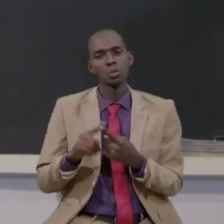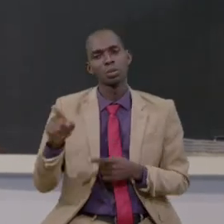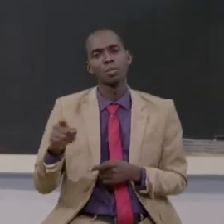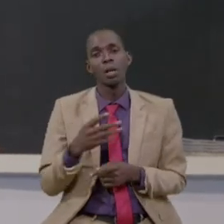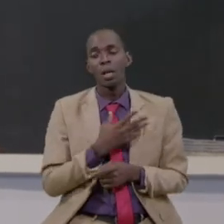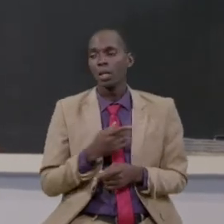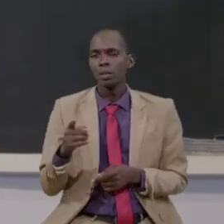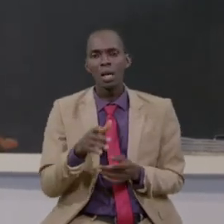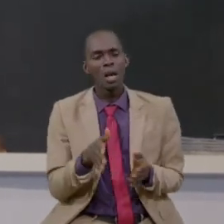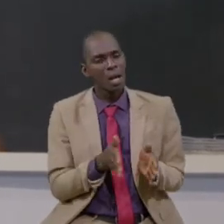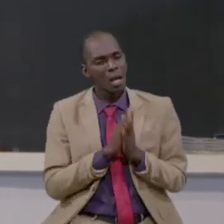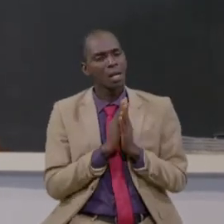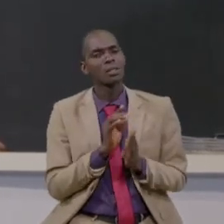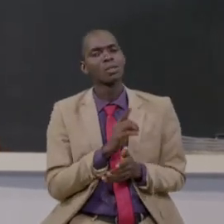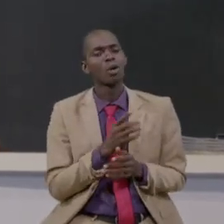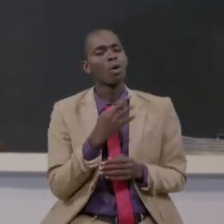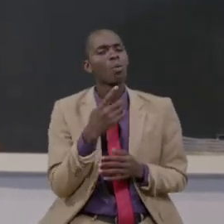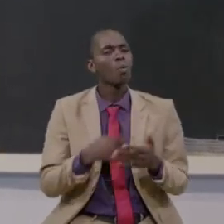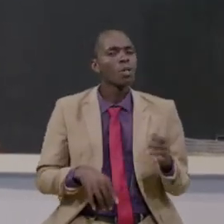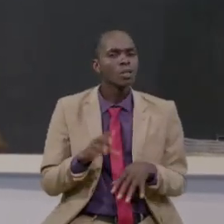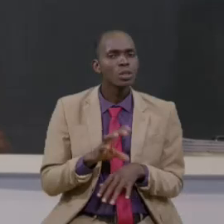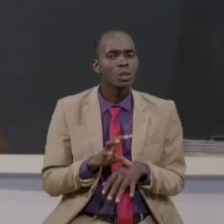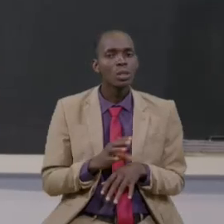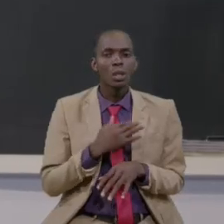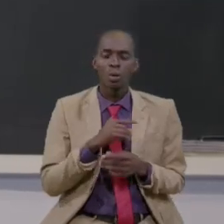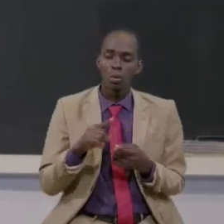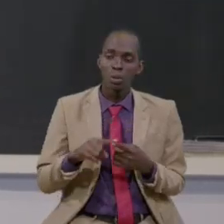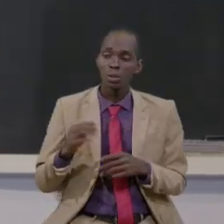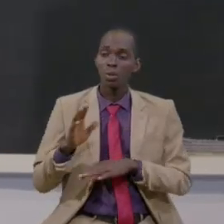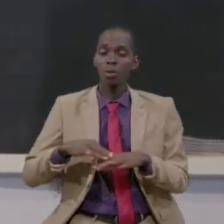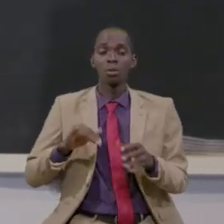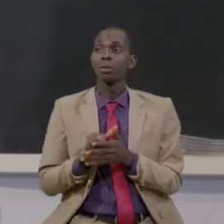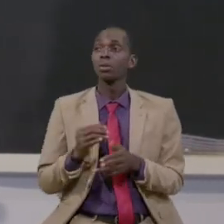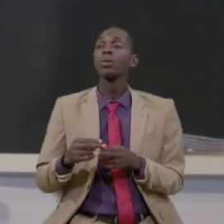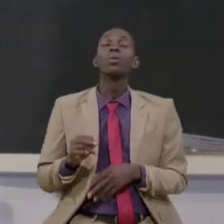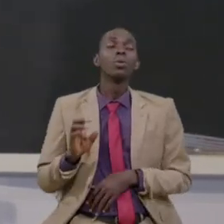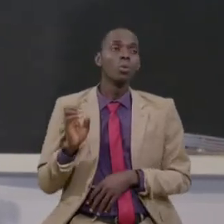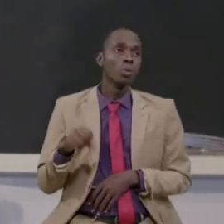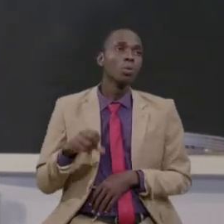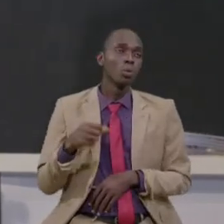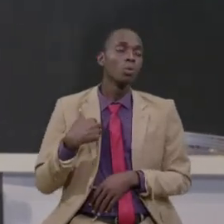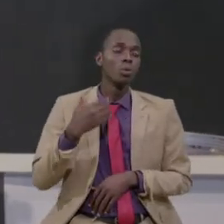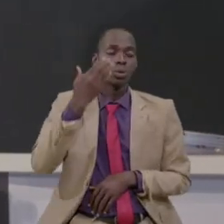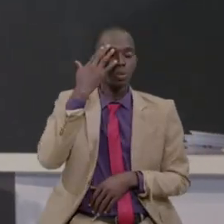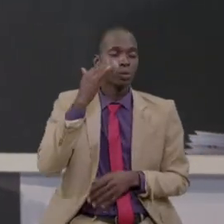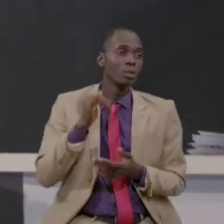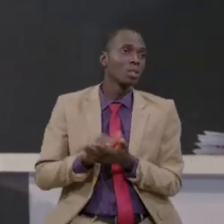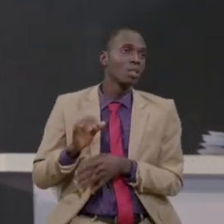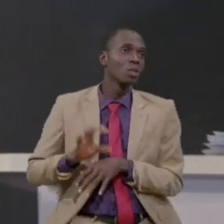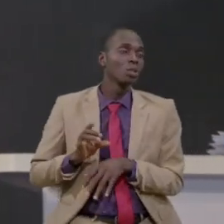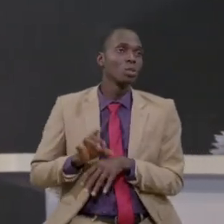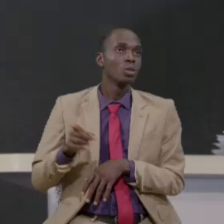what church? And when he mentioned deeper, oh yes, we know that deeper life. They are not just deeper